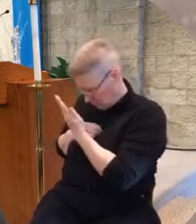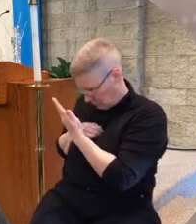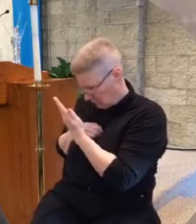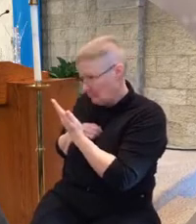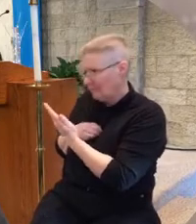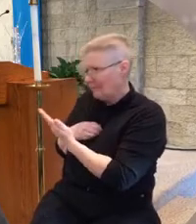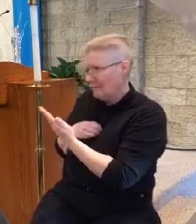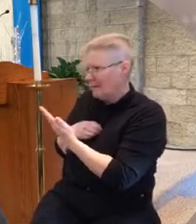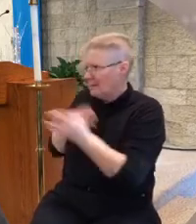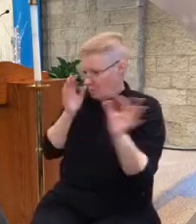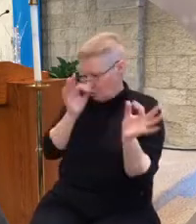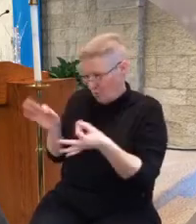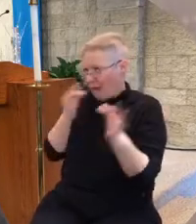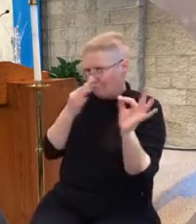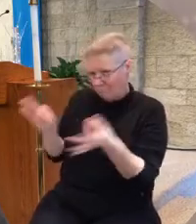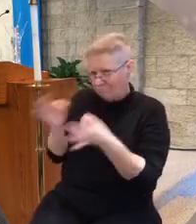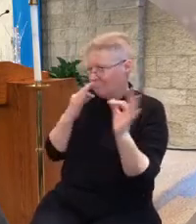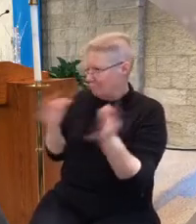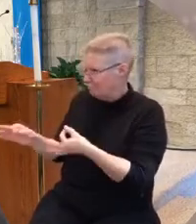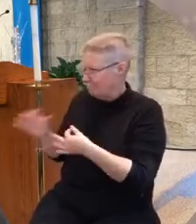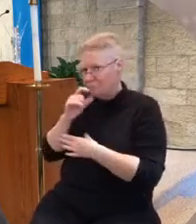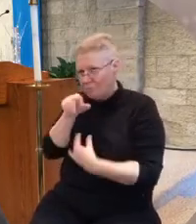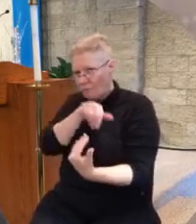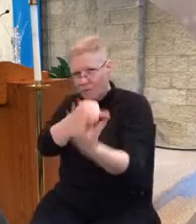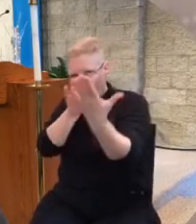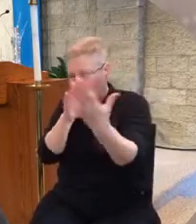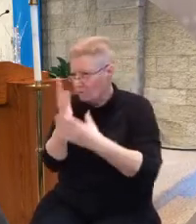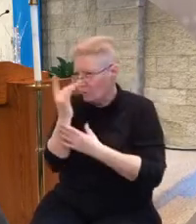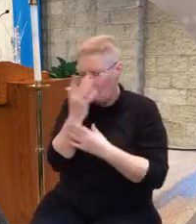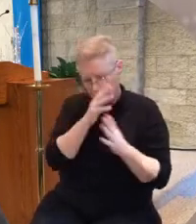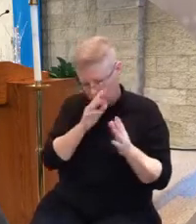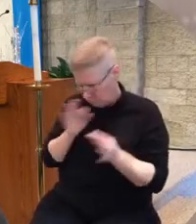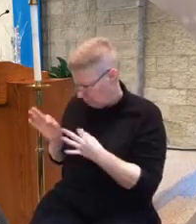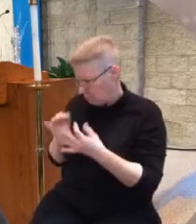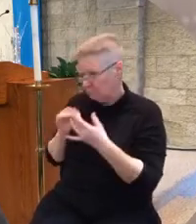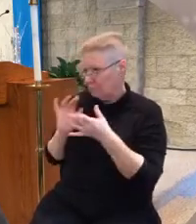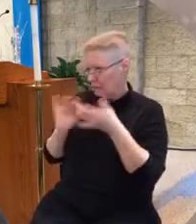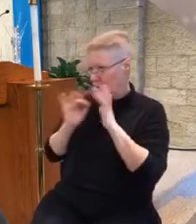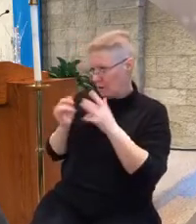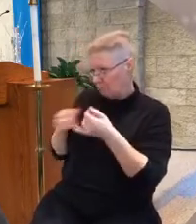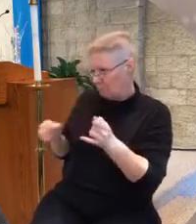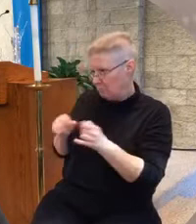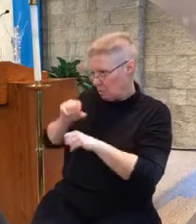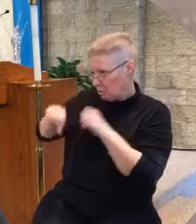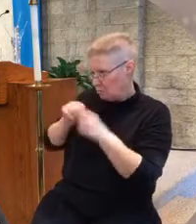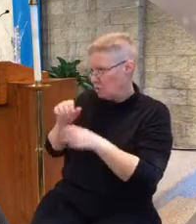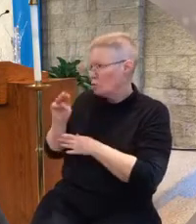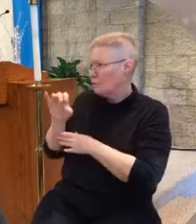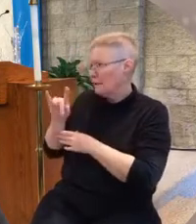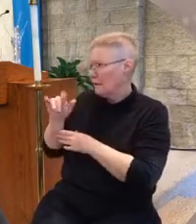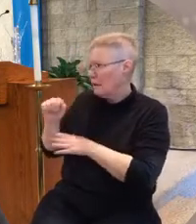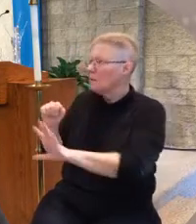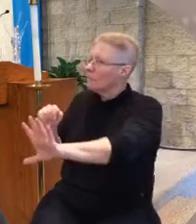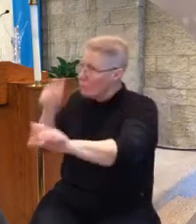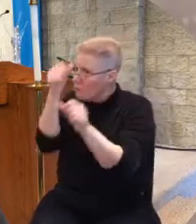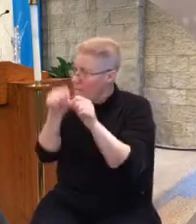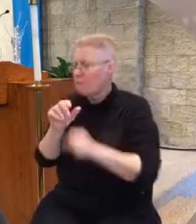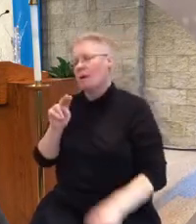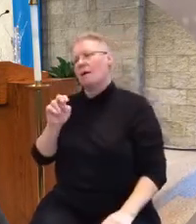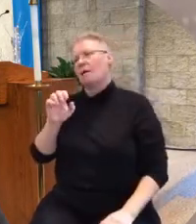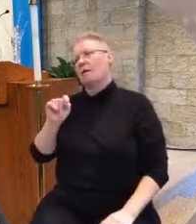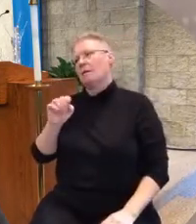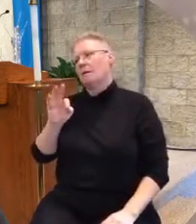now. The internet and social media, and please let's not forget about Netflix.